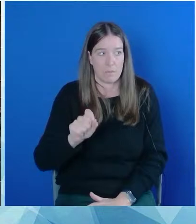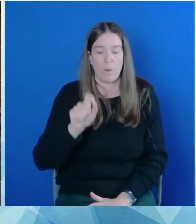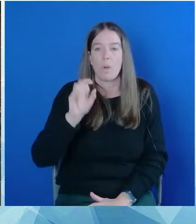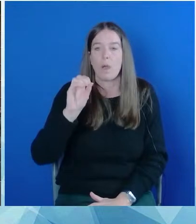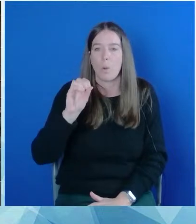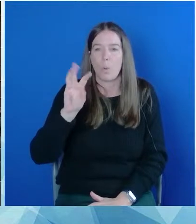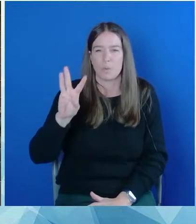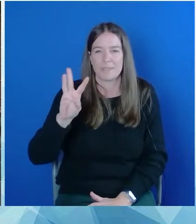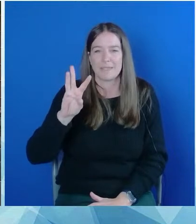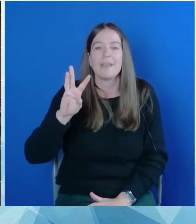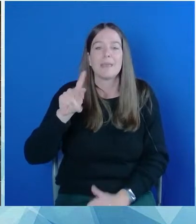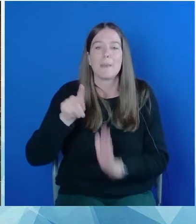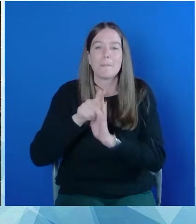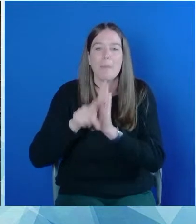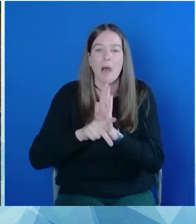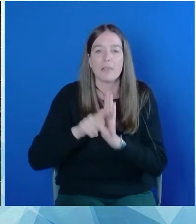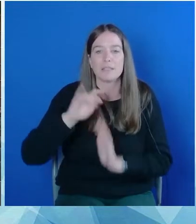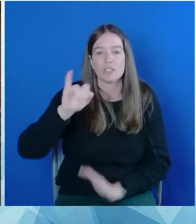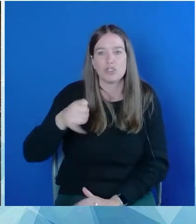student complaints.